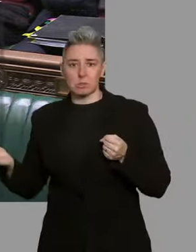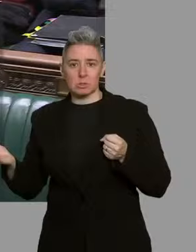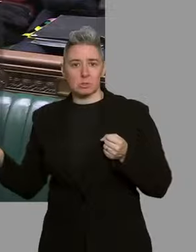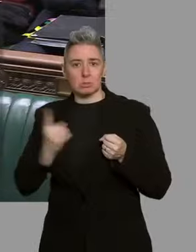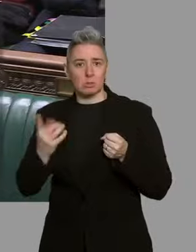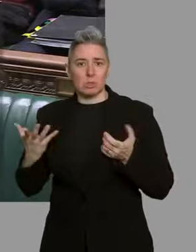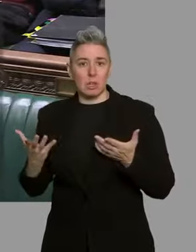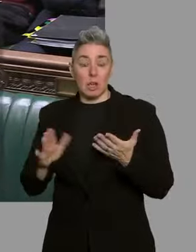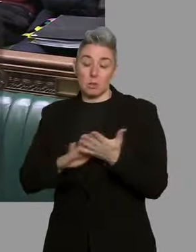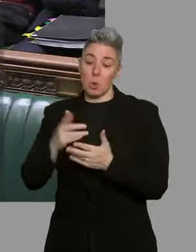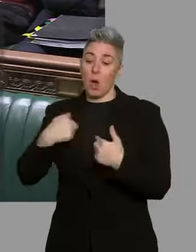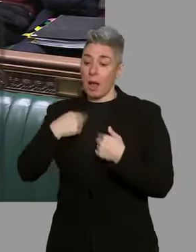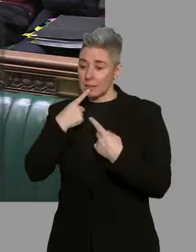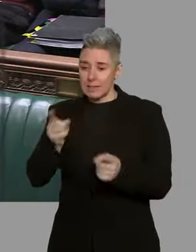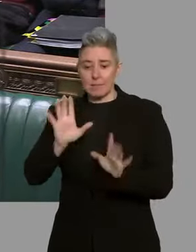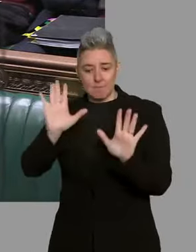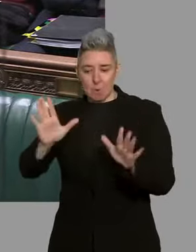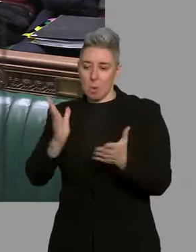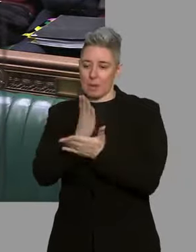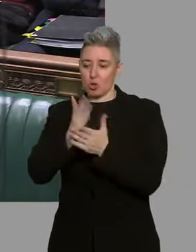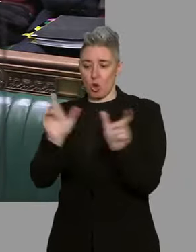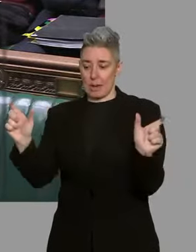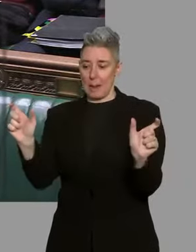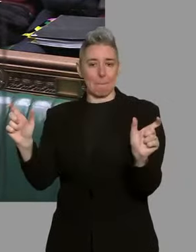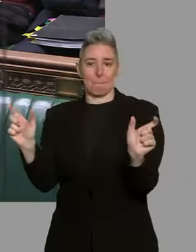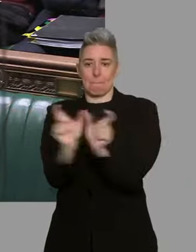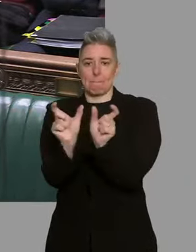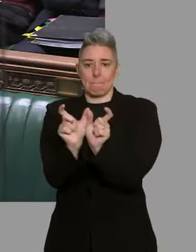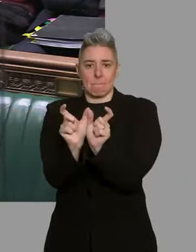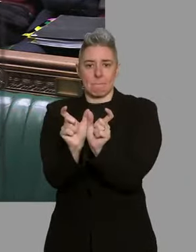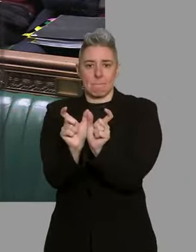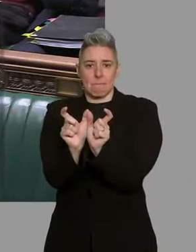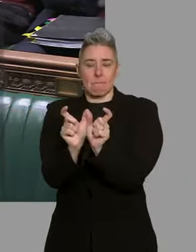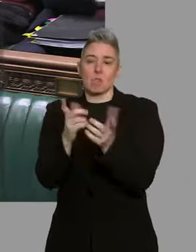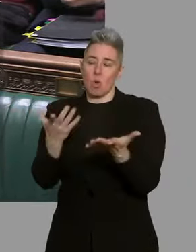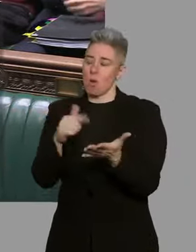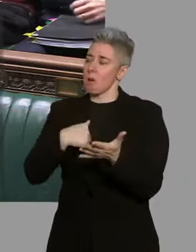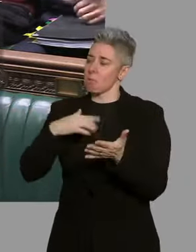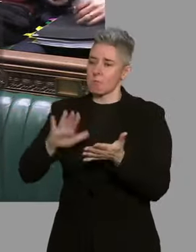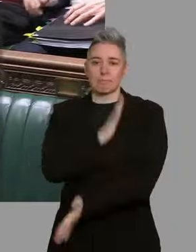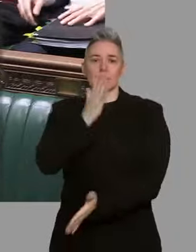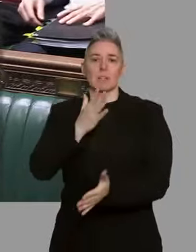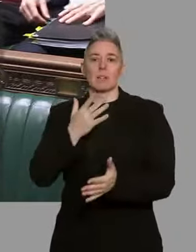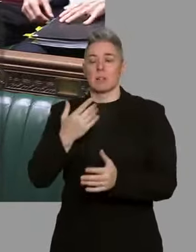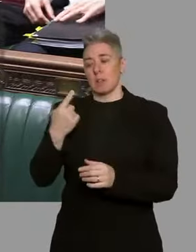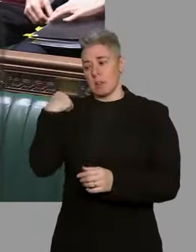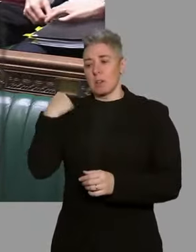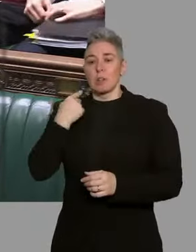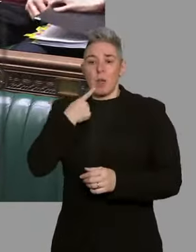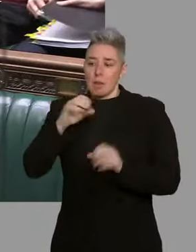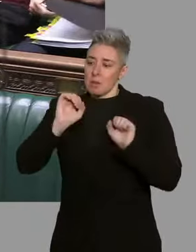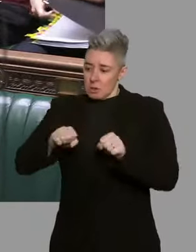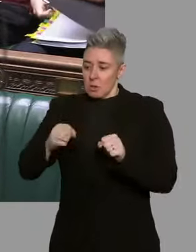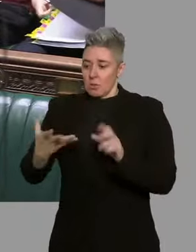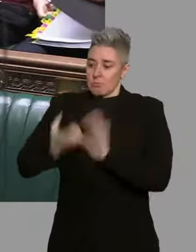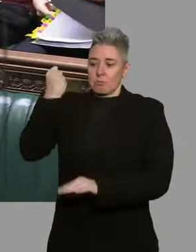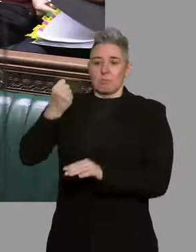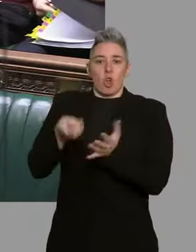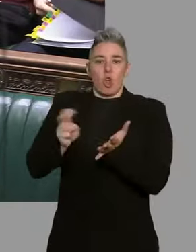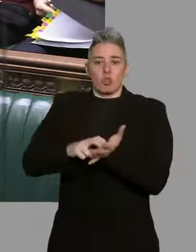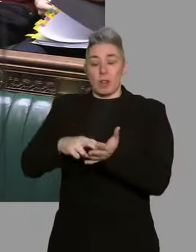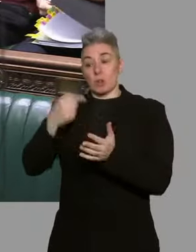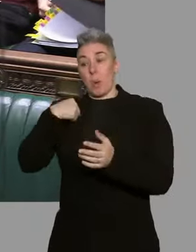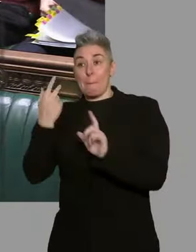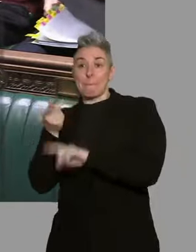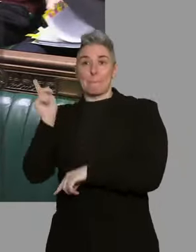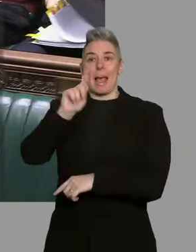pleased that just the other week we were able to say that there's a contract, and I went back up there to speak to the same workforce, and I can say they were